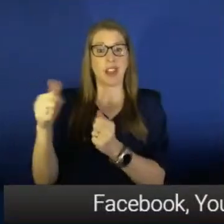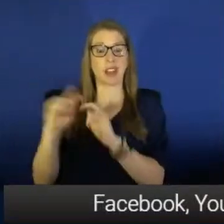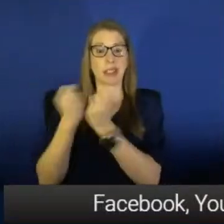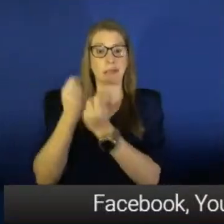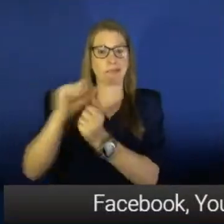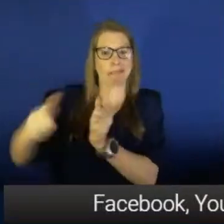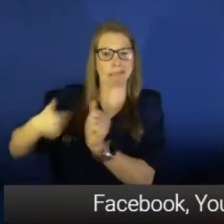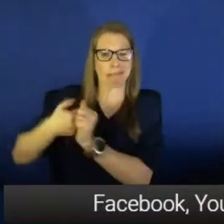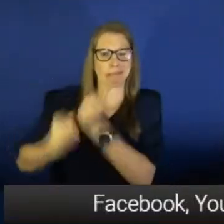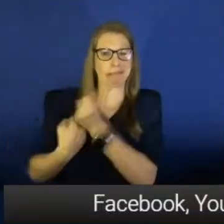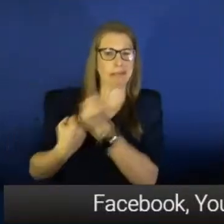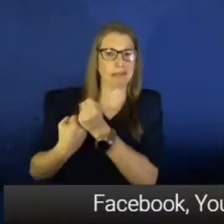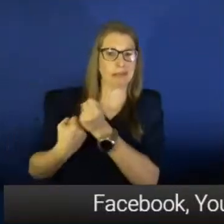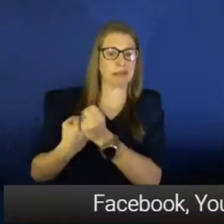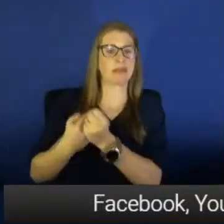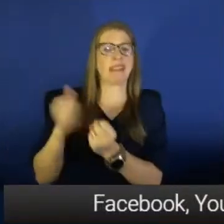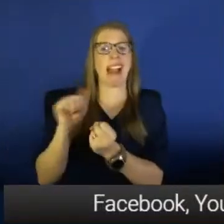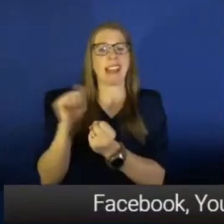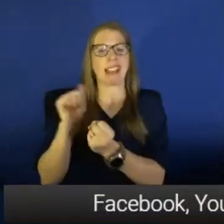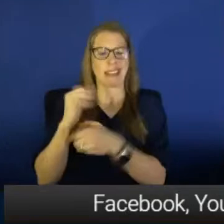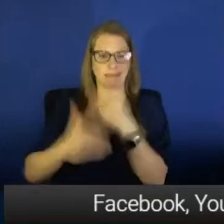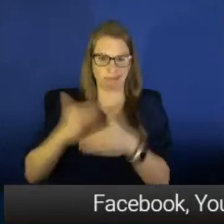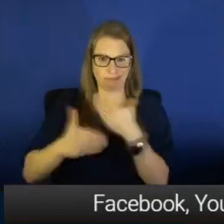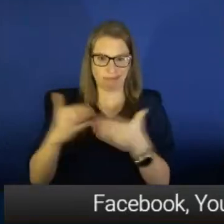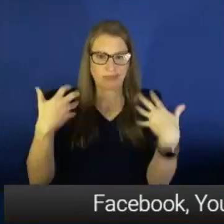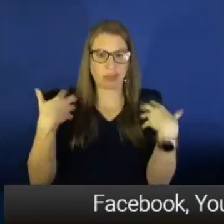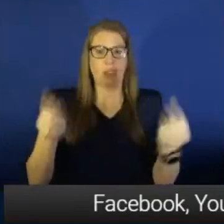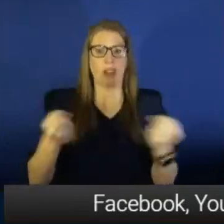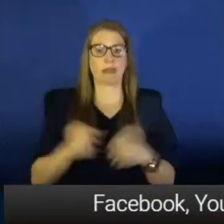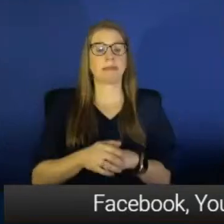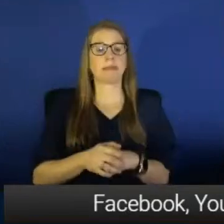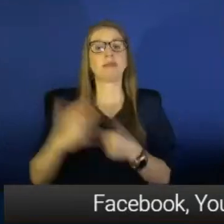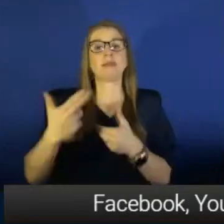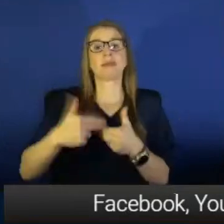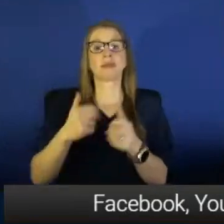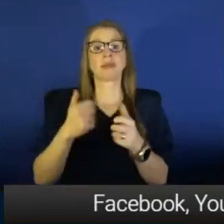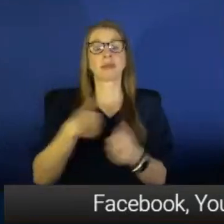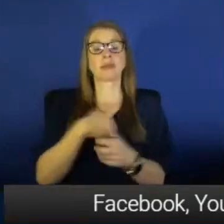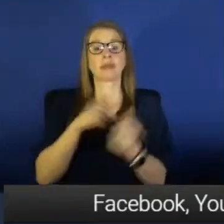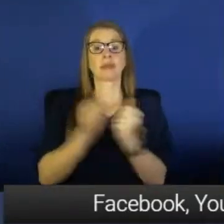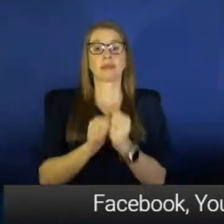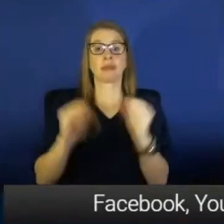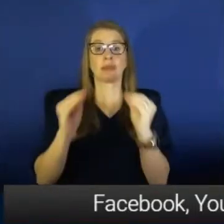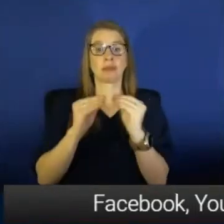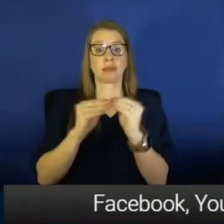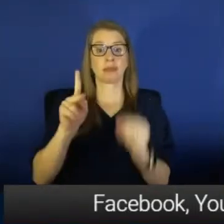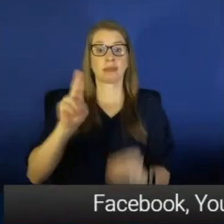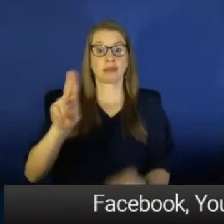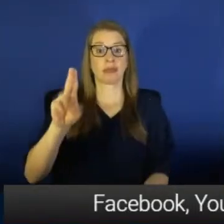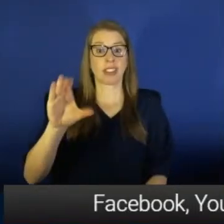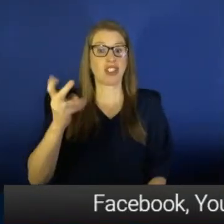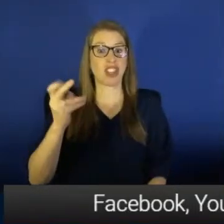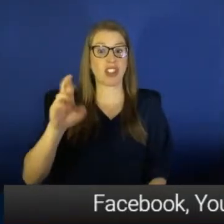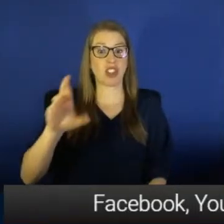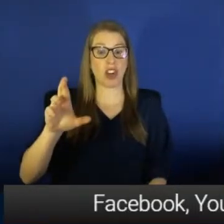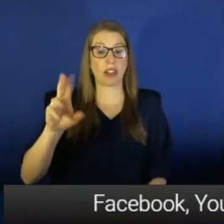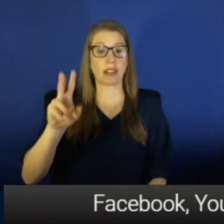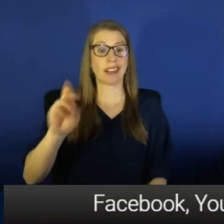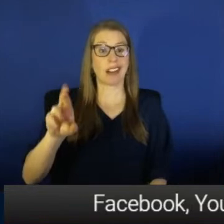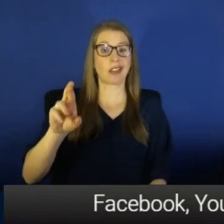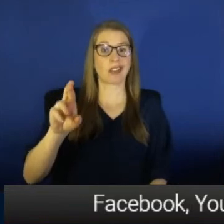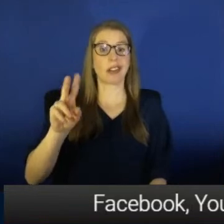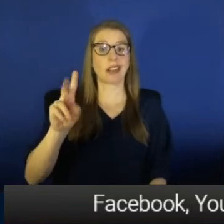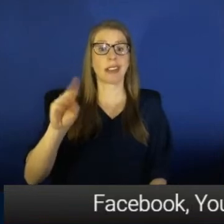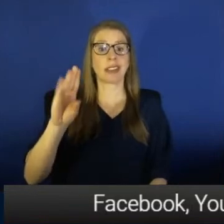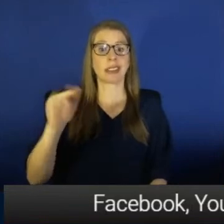keep those athletes going strong. Joining us with more on Kansas Team Health is KU Chancellor Dr. Doug Girod. He is joining us this